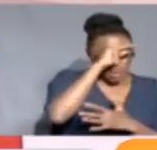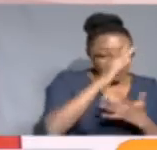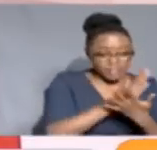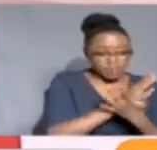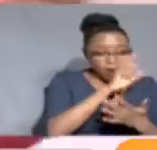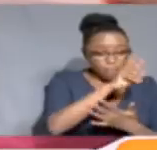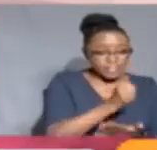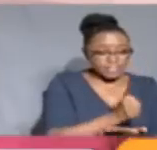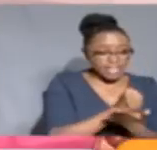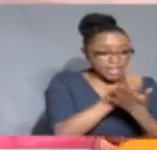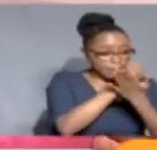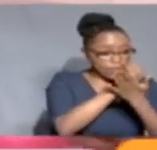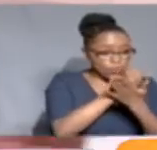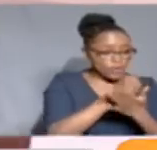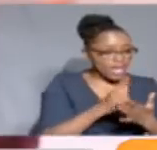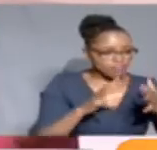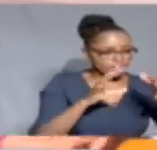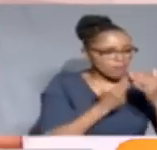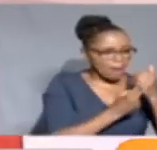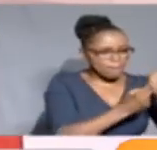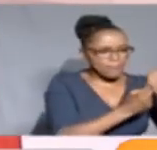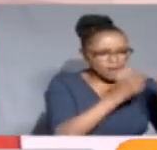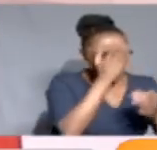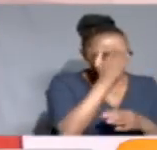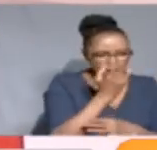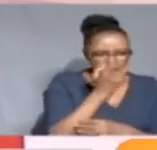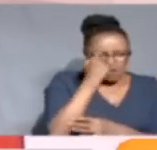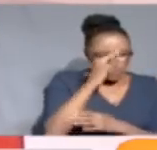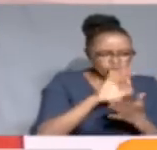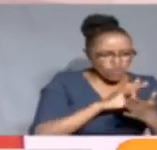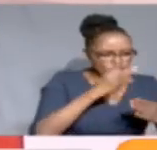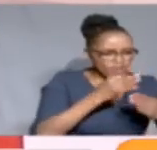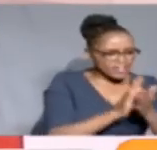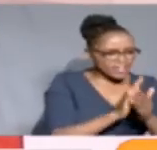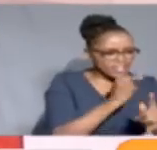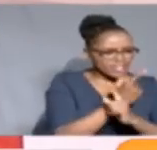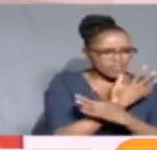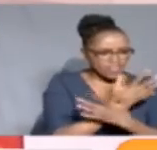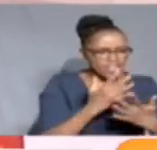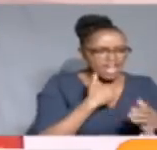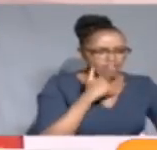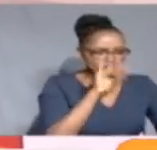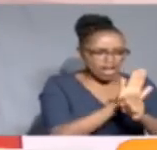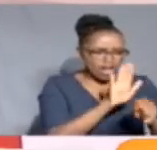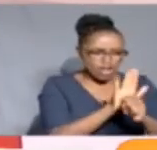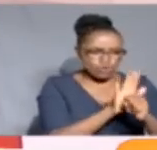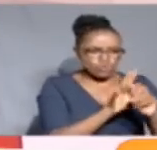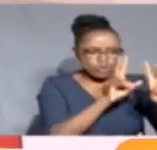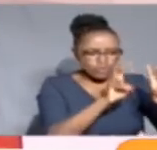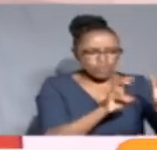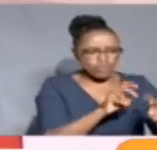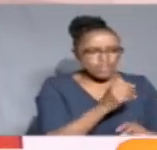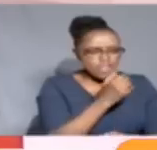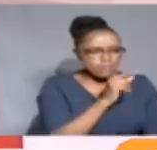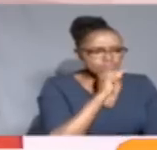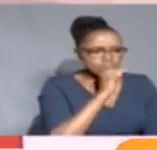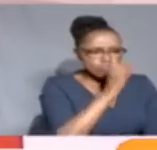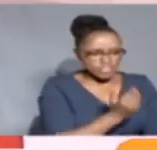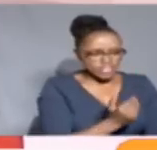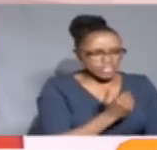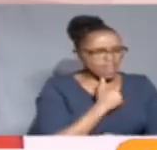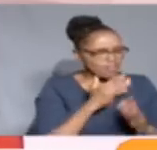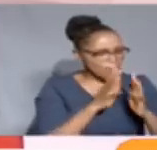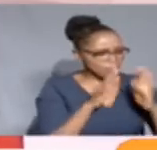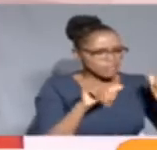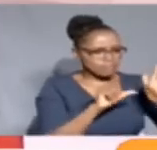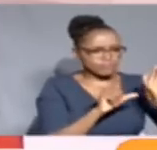have to assist them. We are partnering with them because of funding and all these issues. So yeah, there's a lot of issues, especially the boy child. It's really a